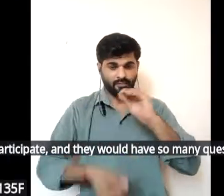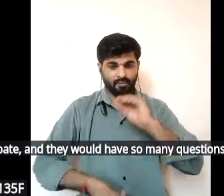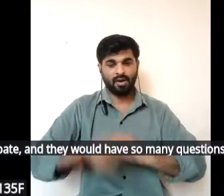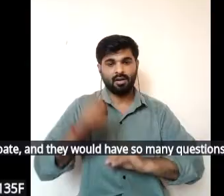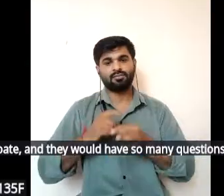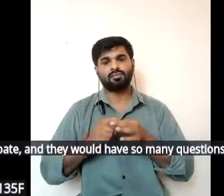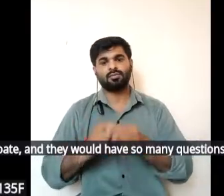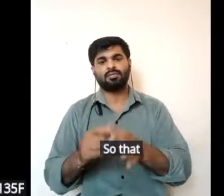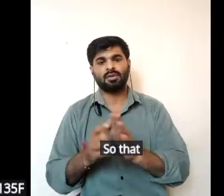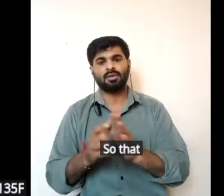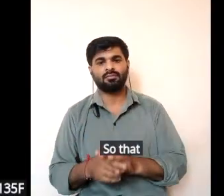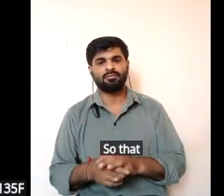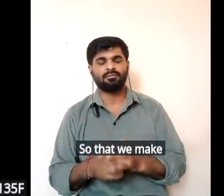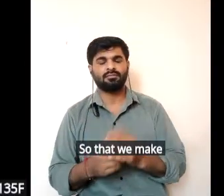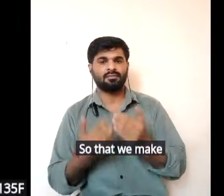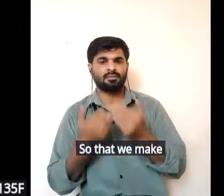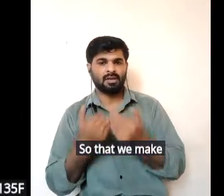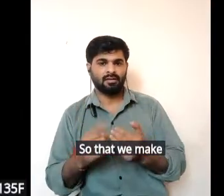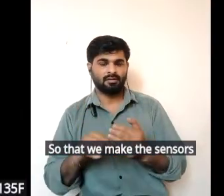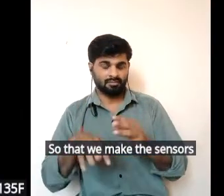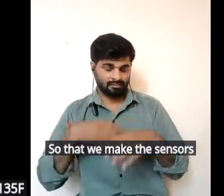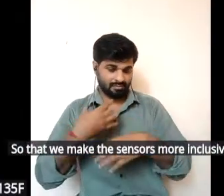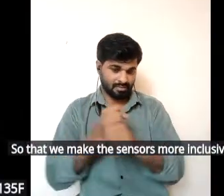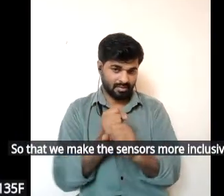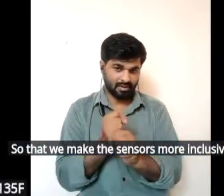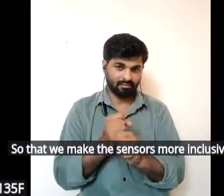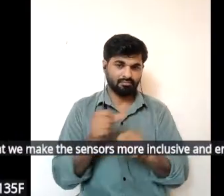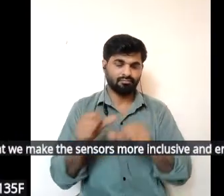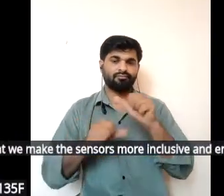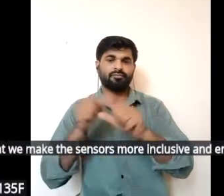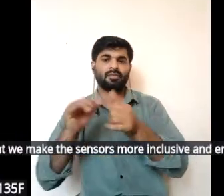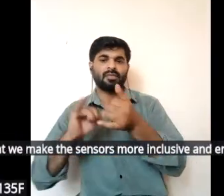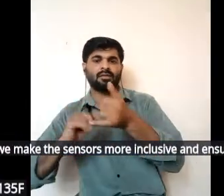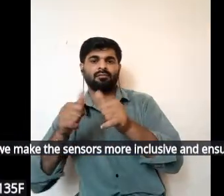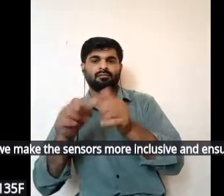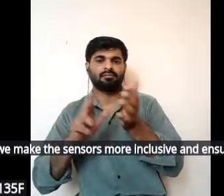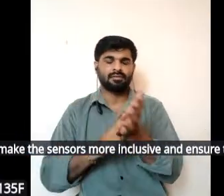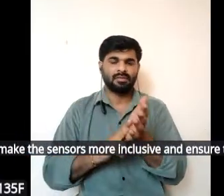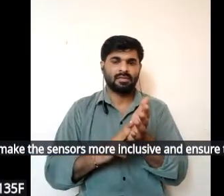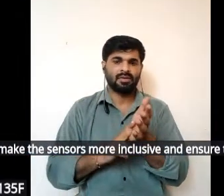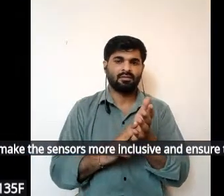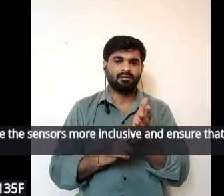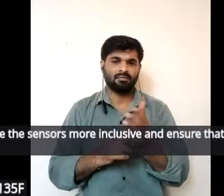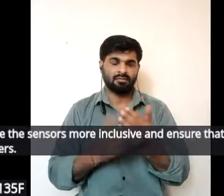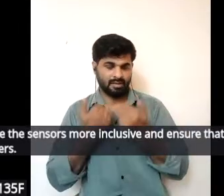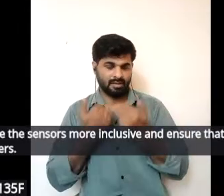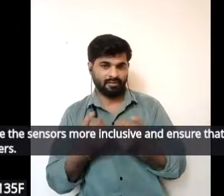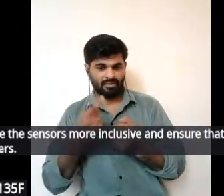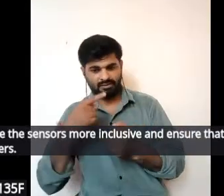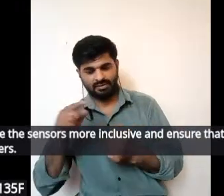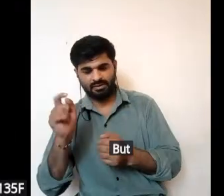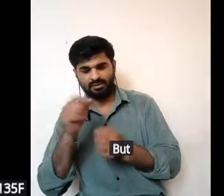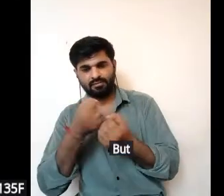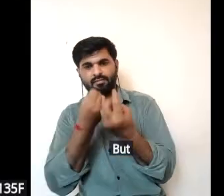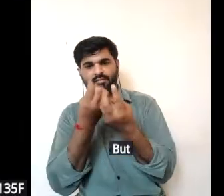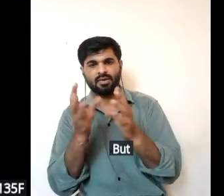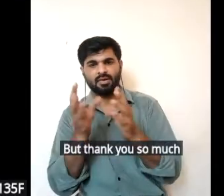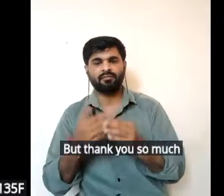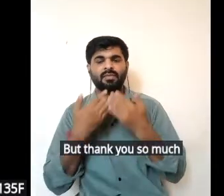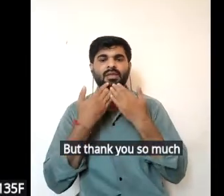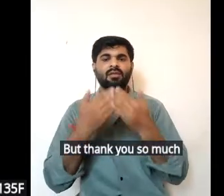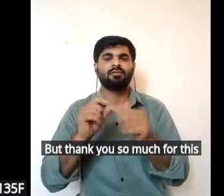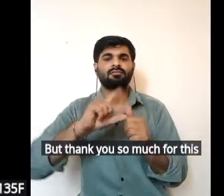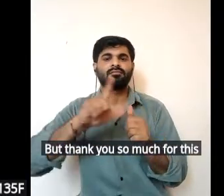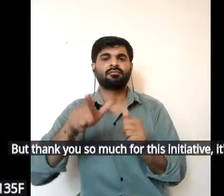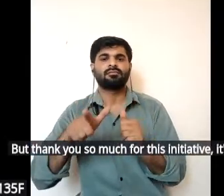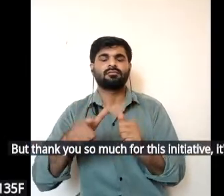so that we make the census more inclusive and ensure that we get the right numbers. So thank you so much for this initiative.